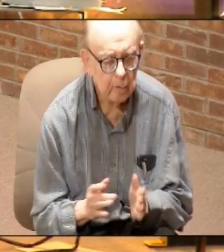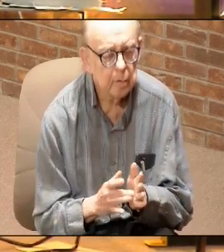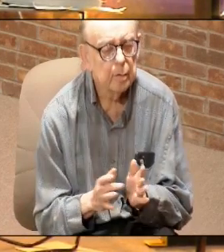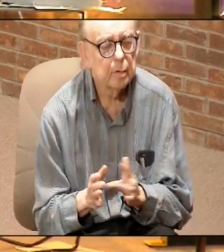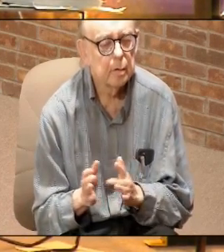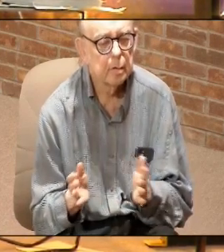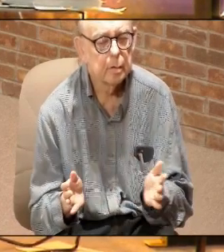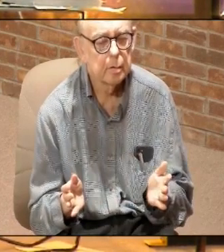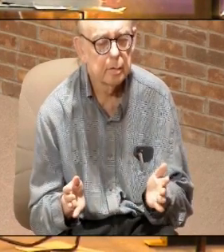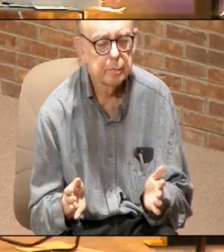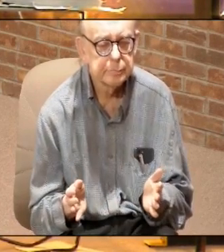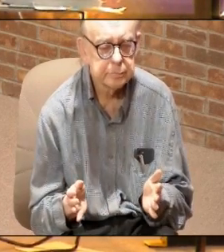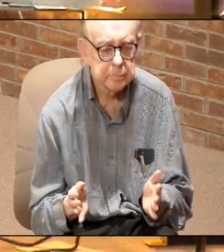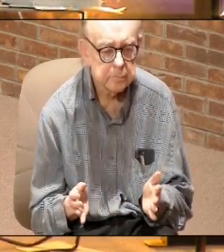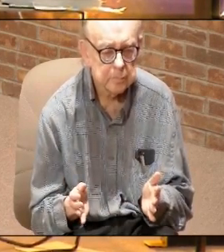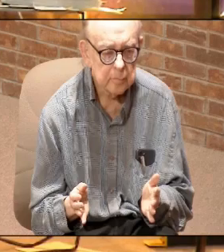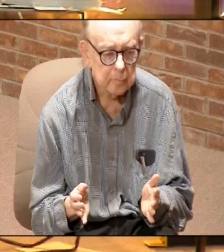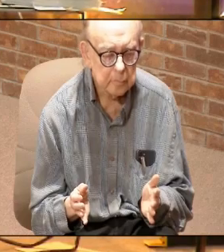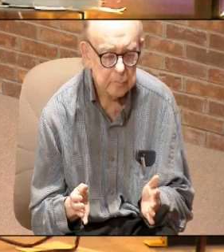Jesus,